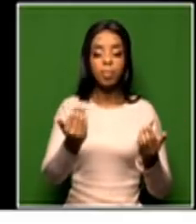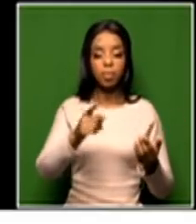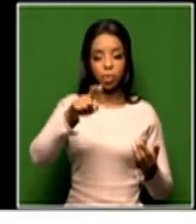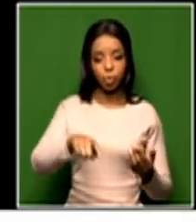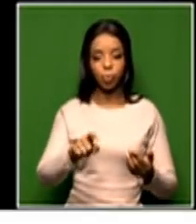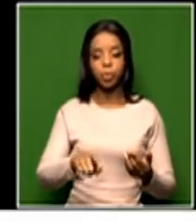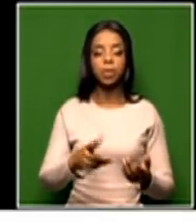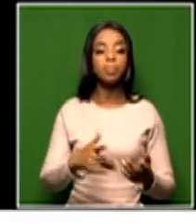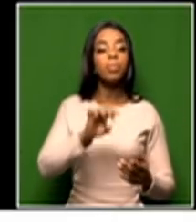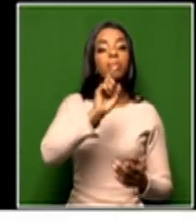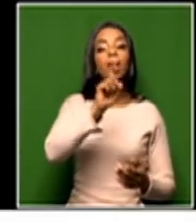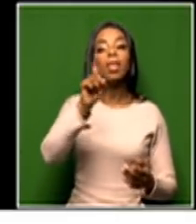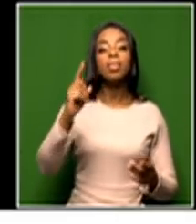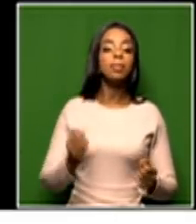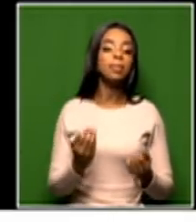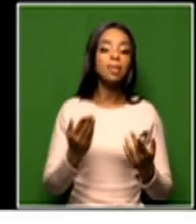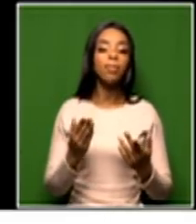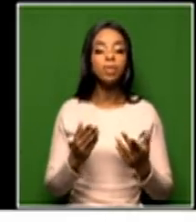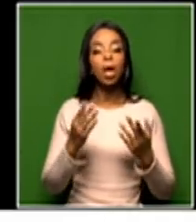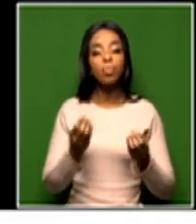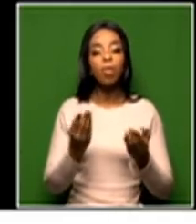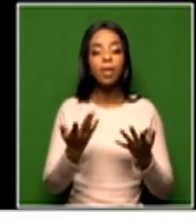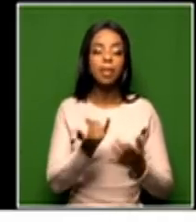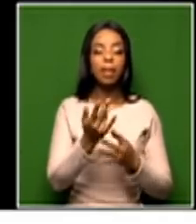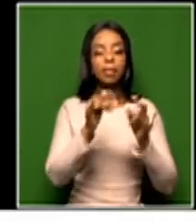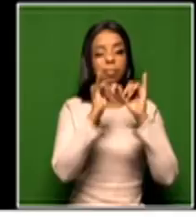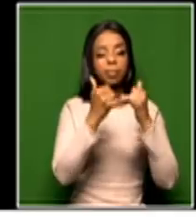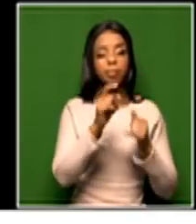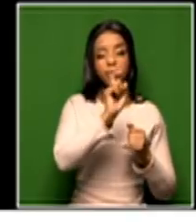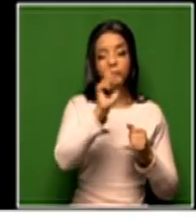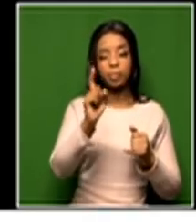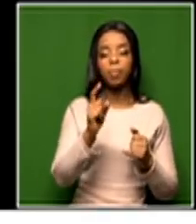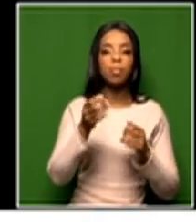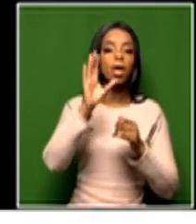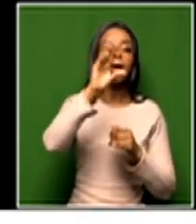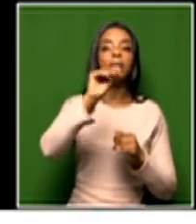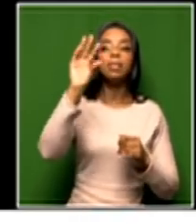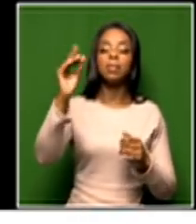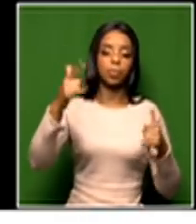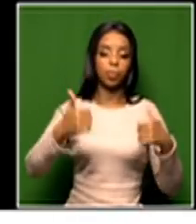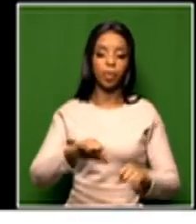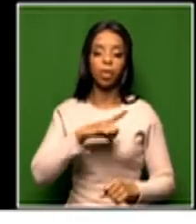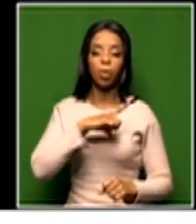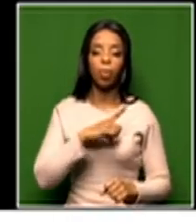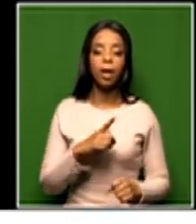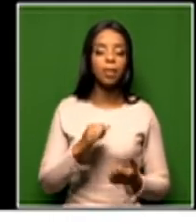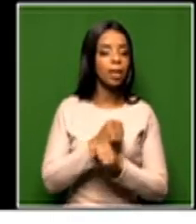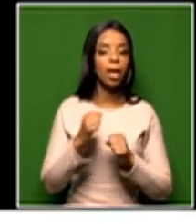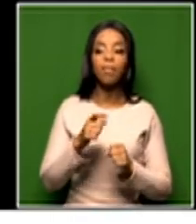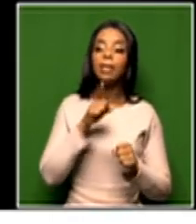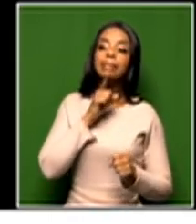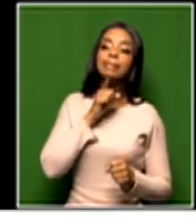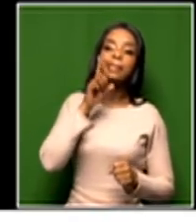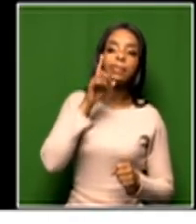service providers were not asked to submit tenders and proposals because the market was not tested. And so the